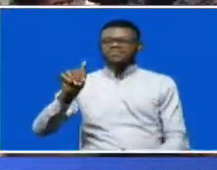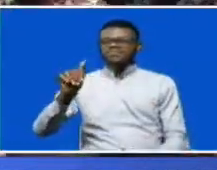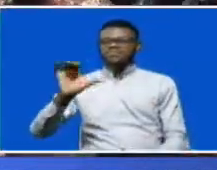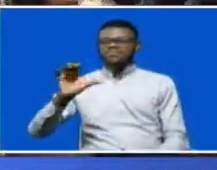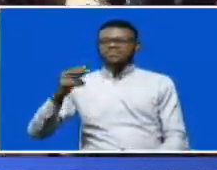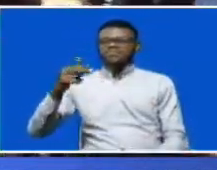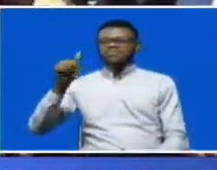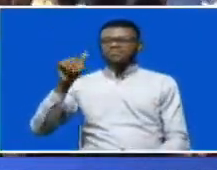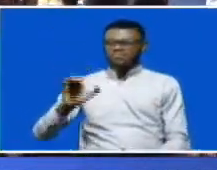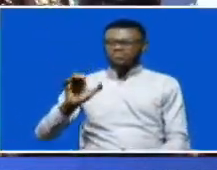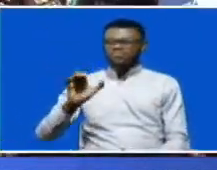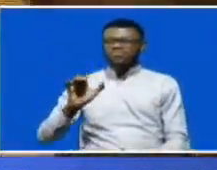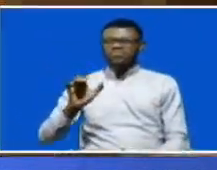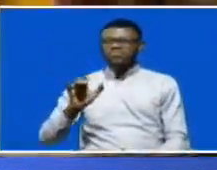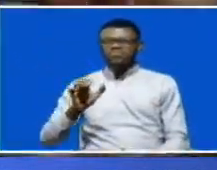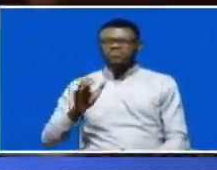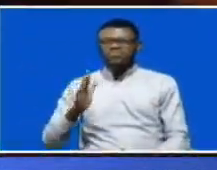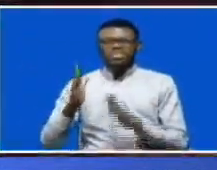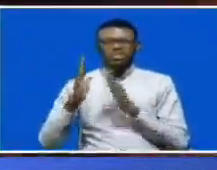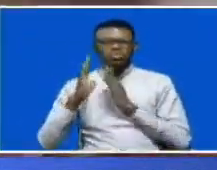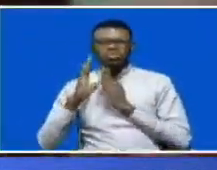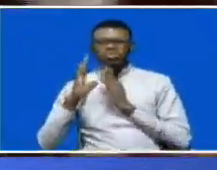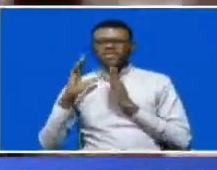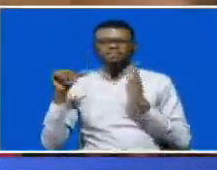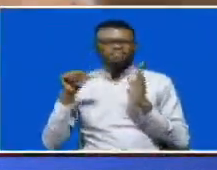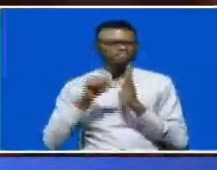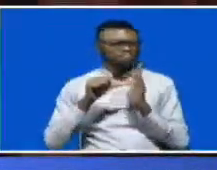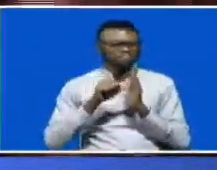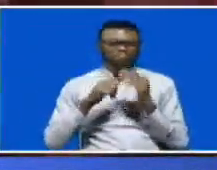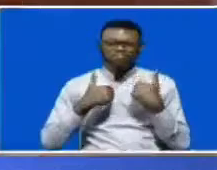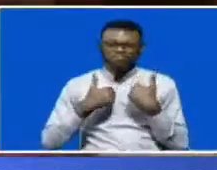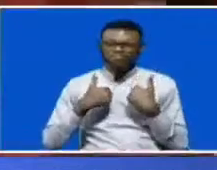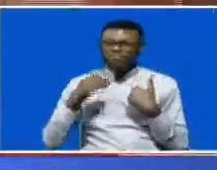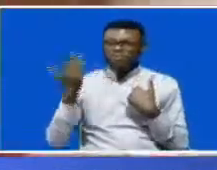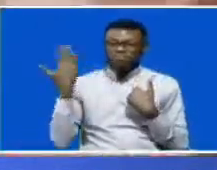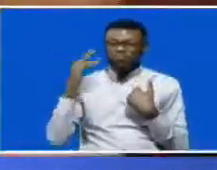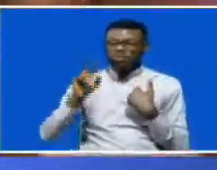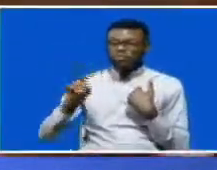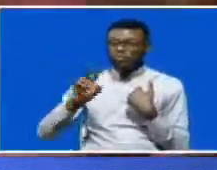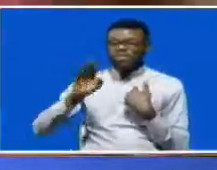security laps early in the month that saw MPs Osoro and Simba